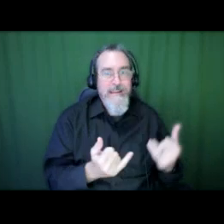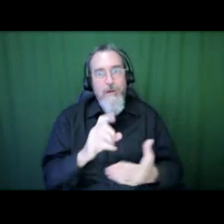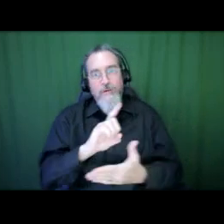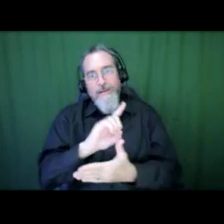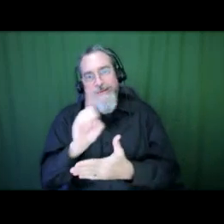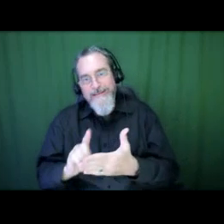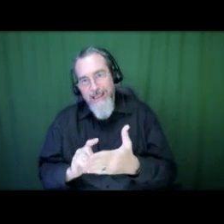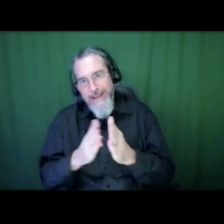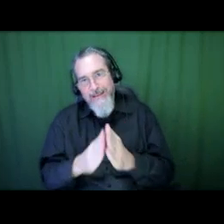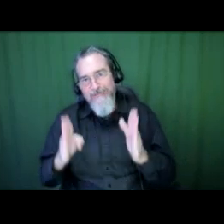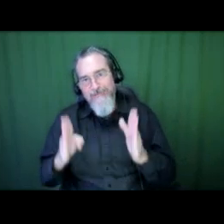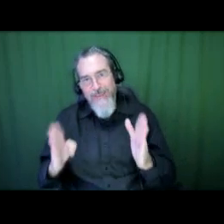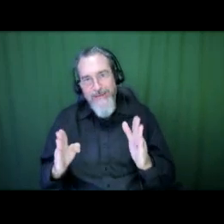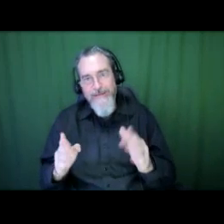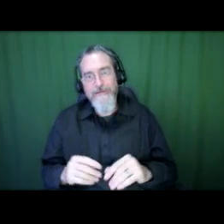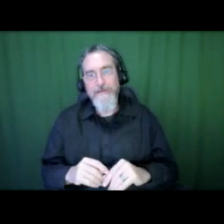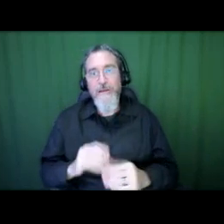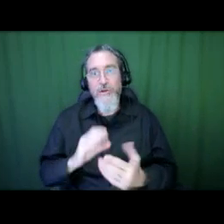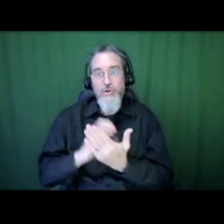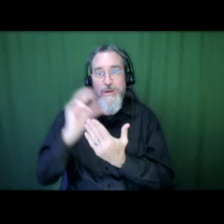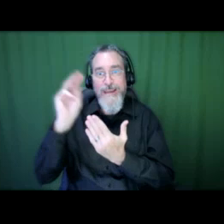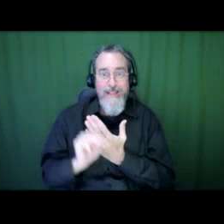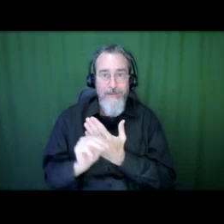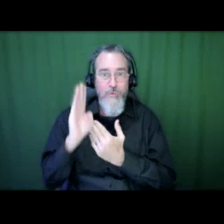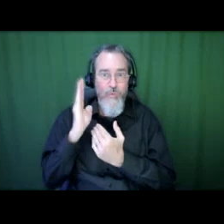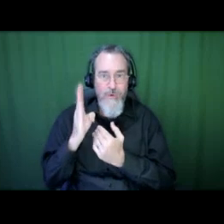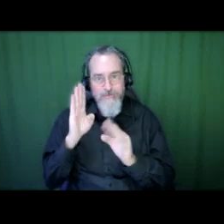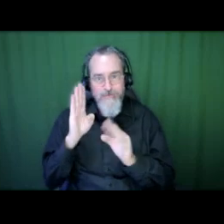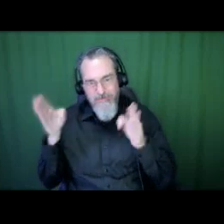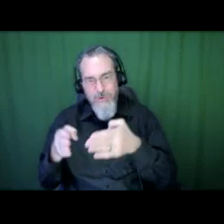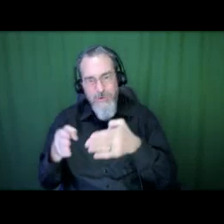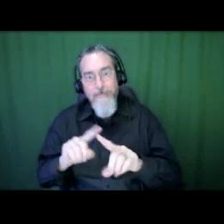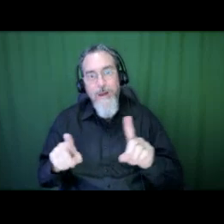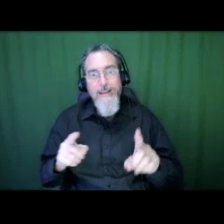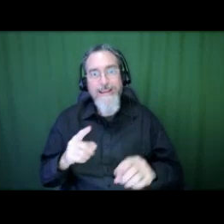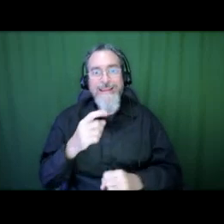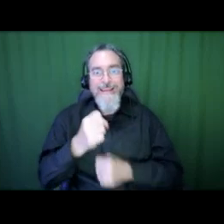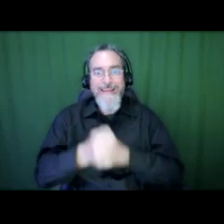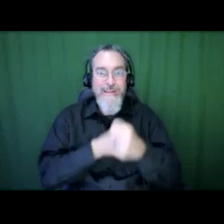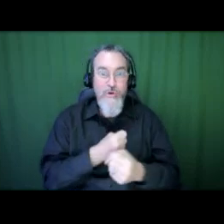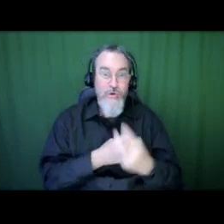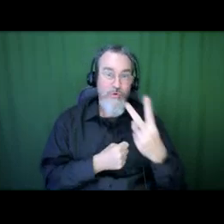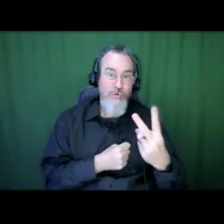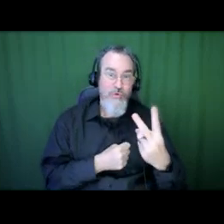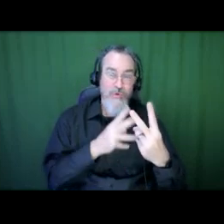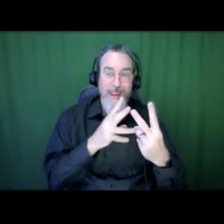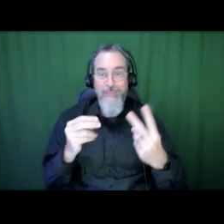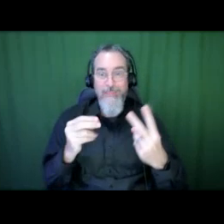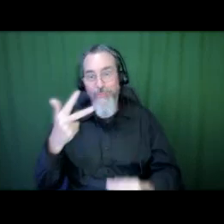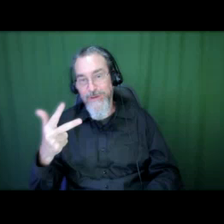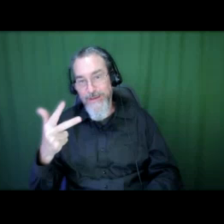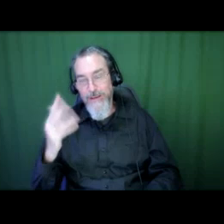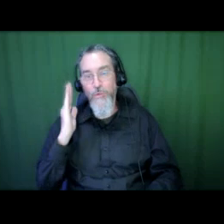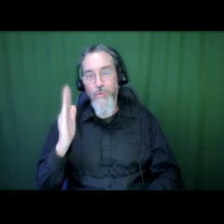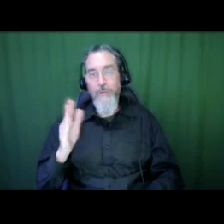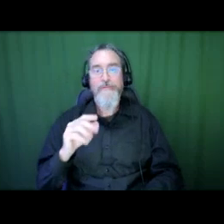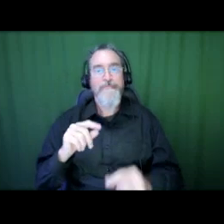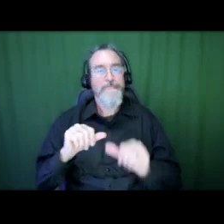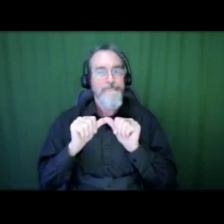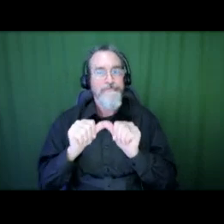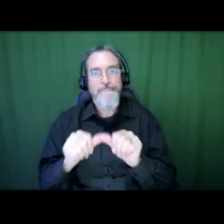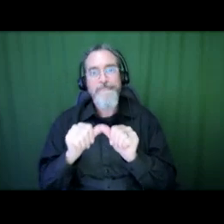will take place. And then our year 2, and again, our slides are a little off, but our year 2 and year 3 is kind of just cyclical in our